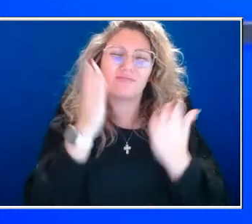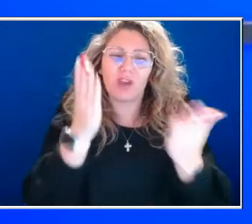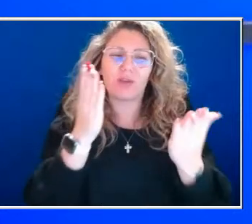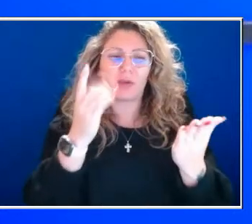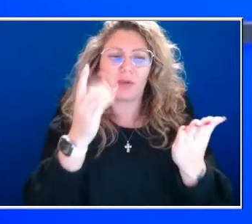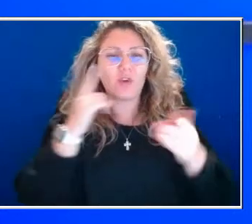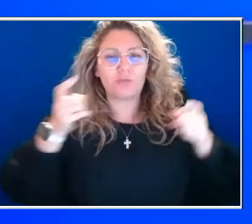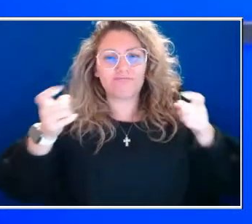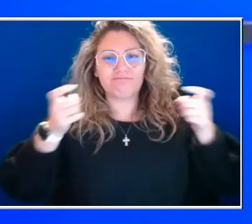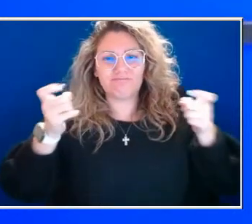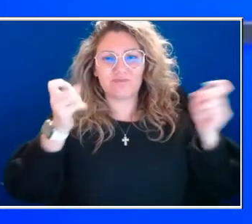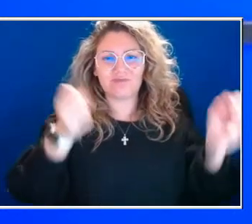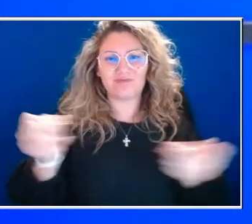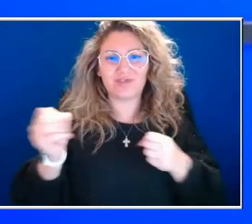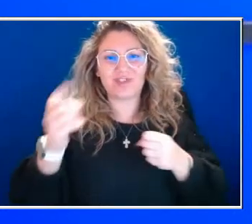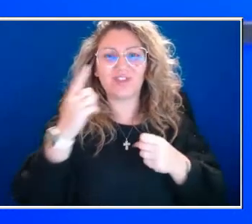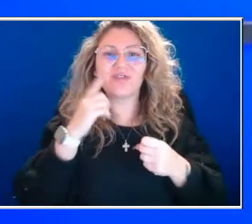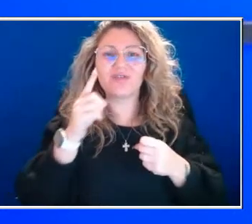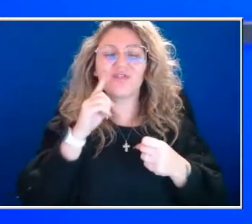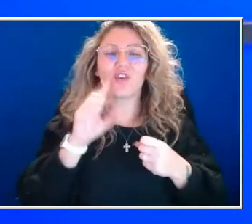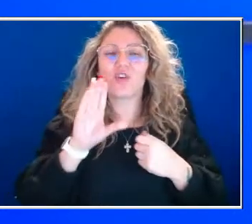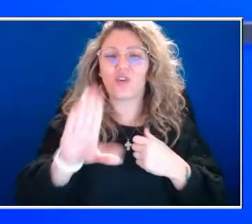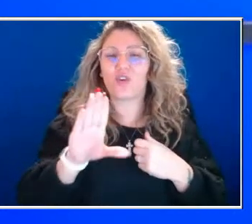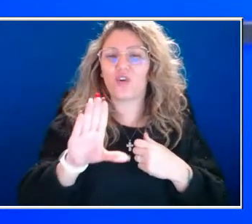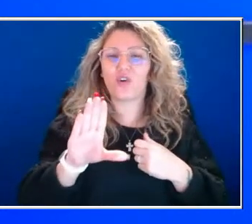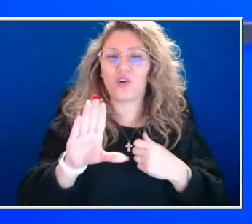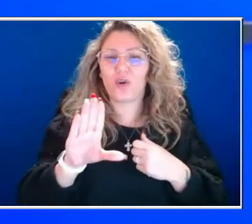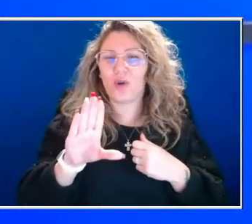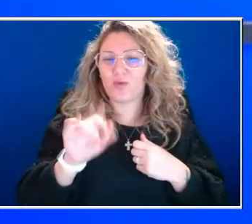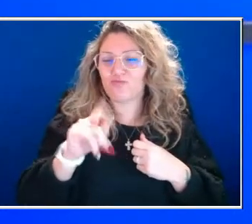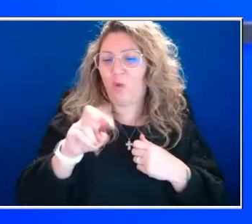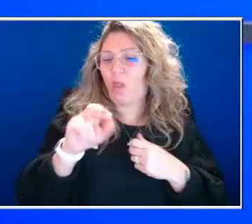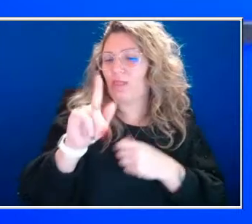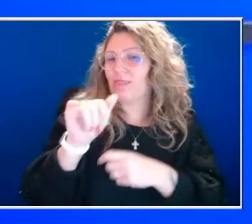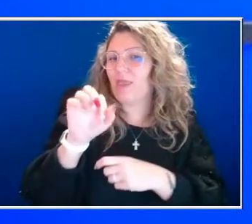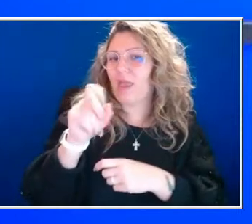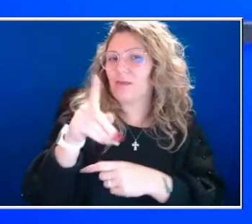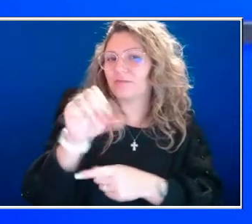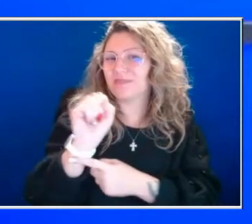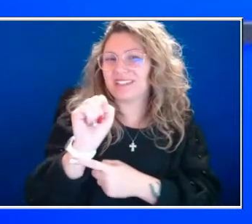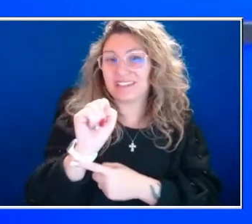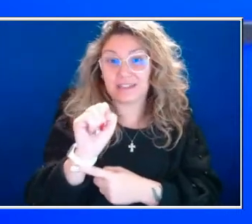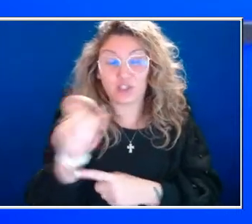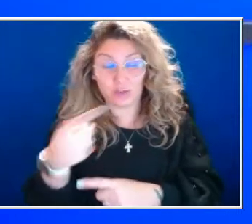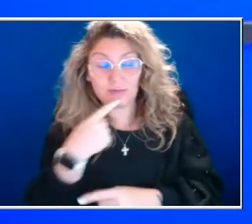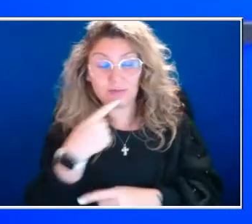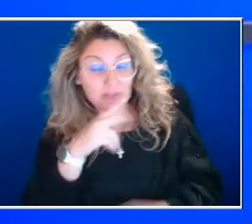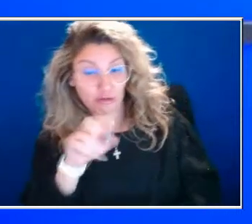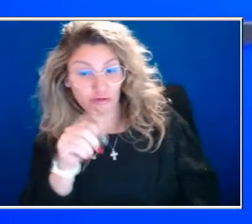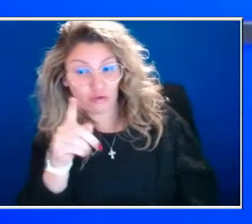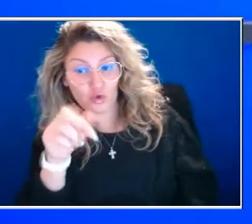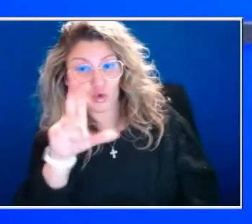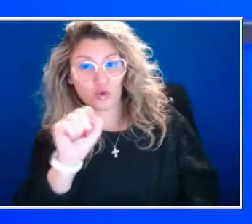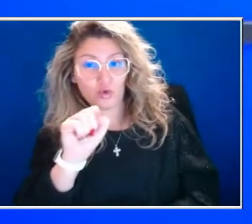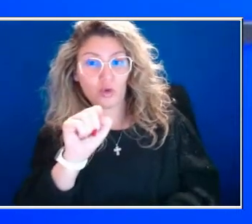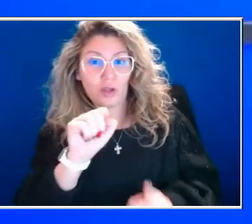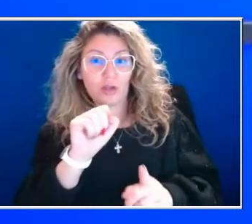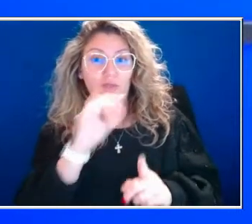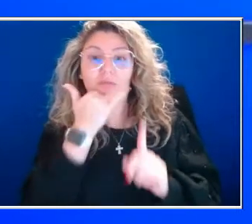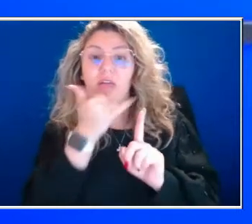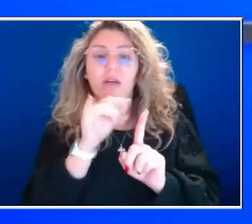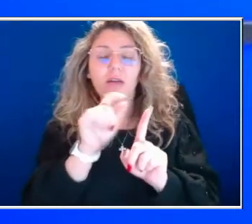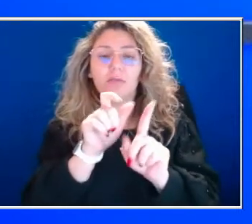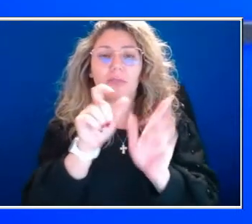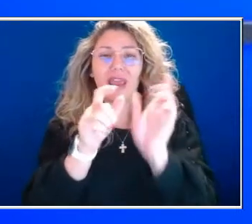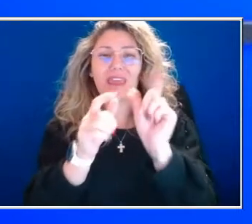her uterovaginal prolapse. So as Amy said, her uterus had slipped out of place, it had begun to descend within the vagina, and